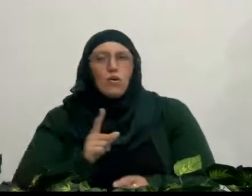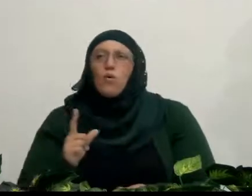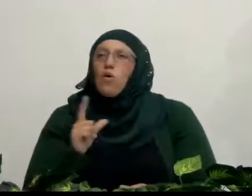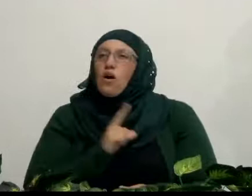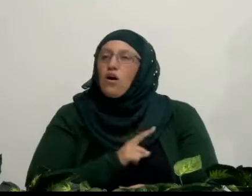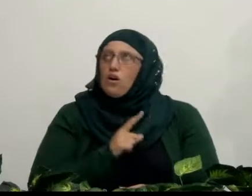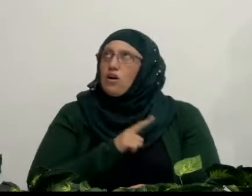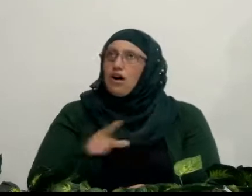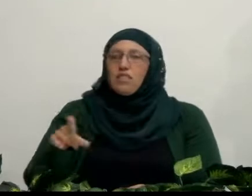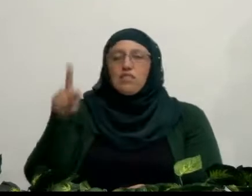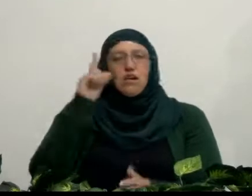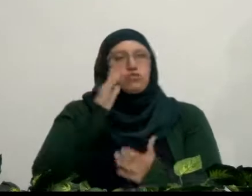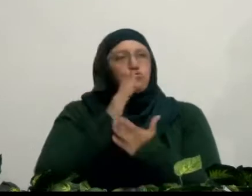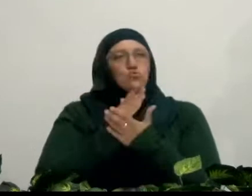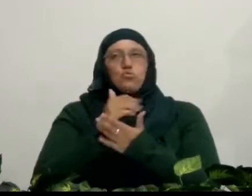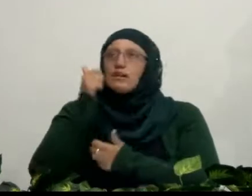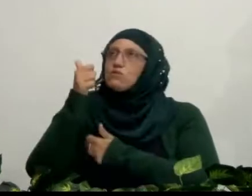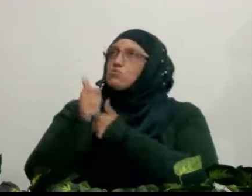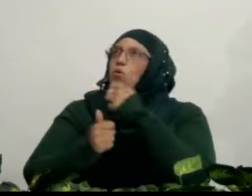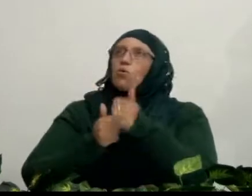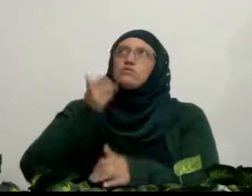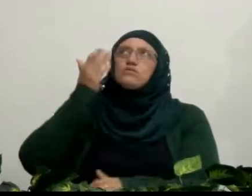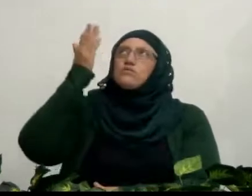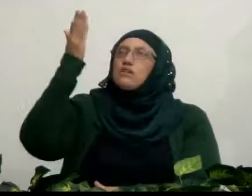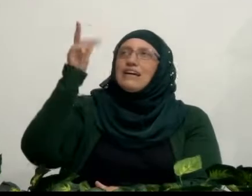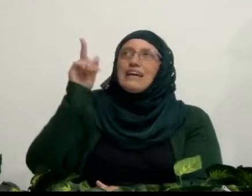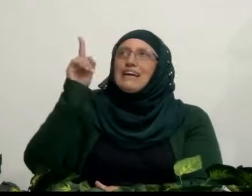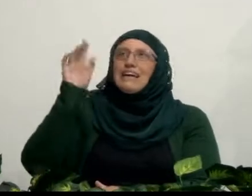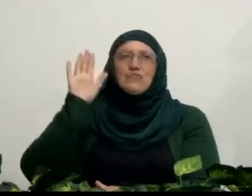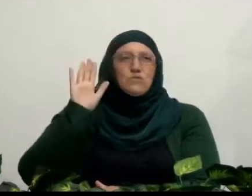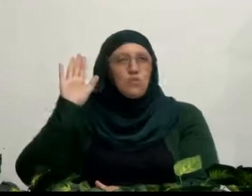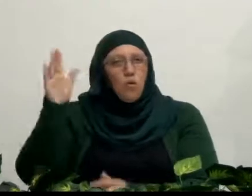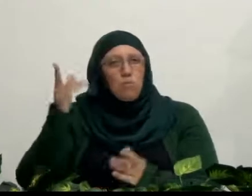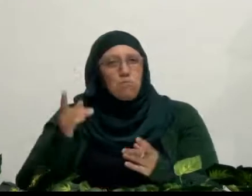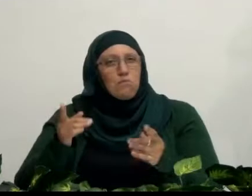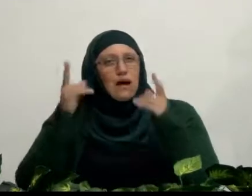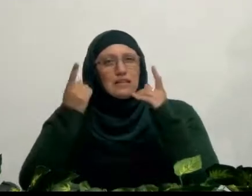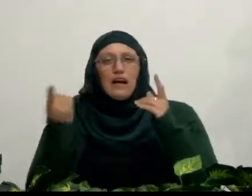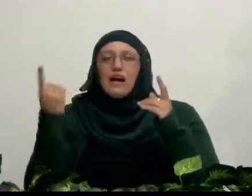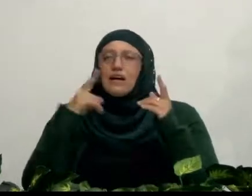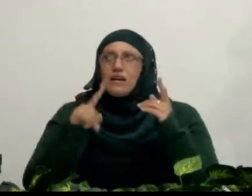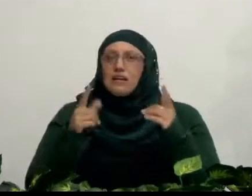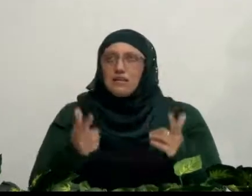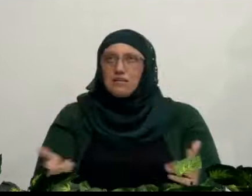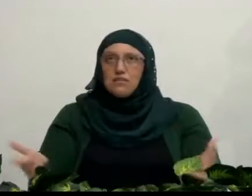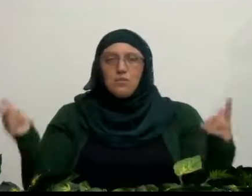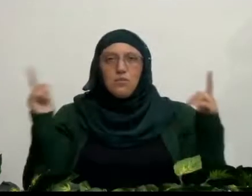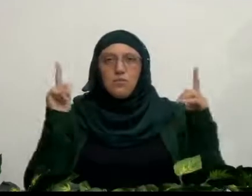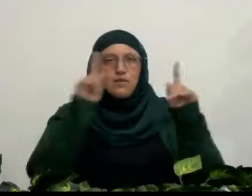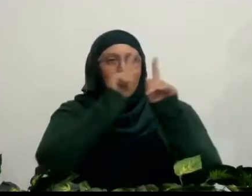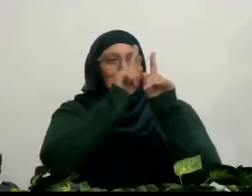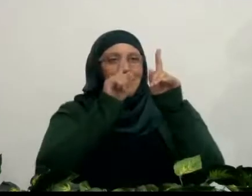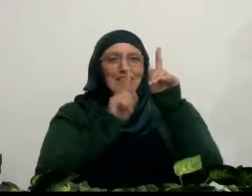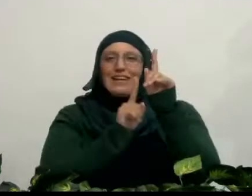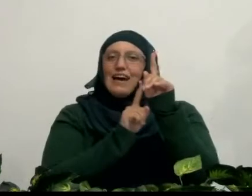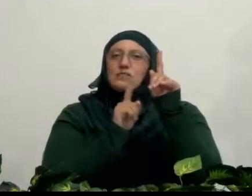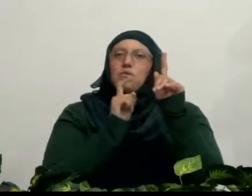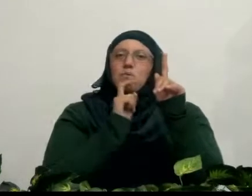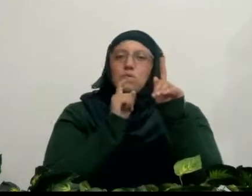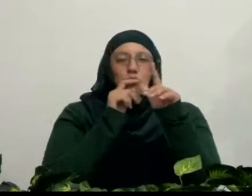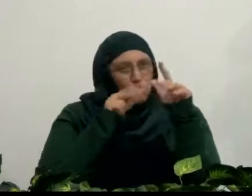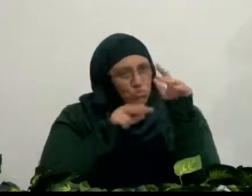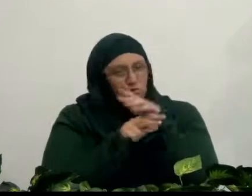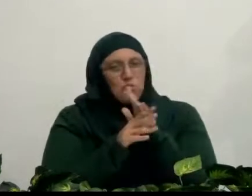the Exalted and the Sublime, he is your master and Lord. Then next to him is his messenger and